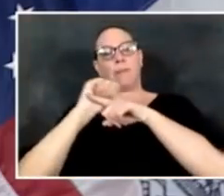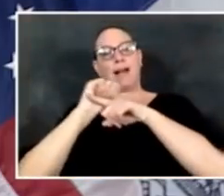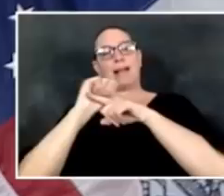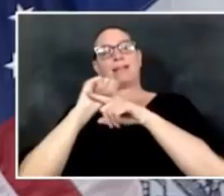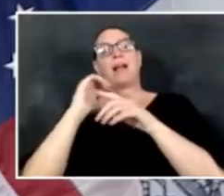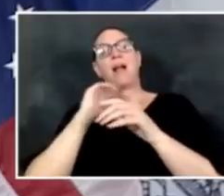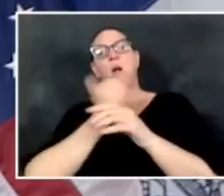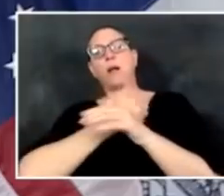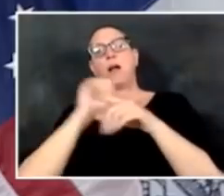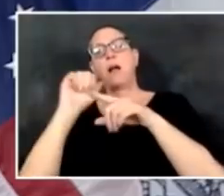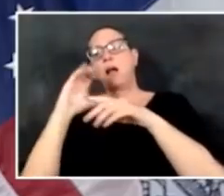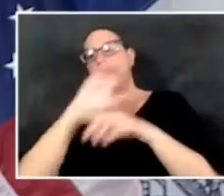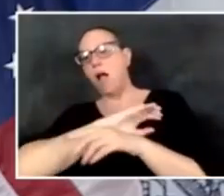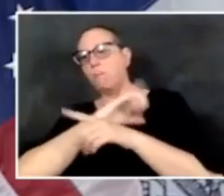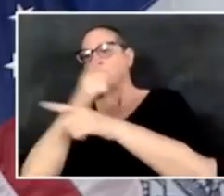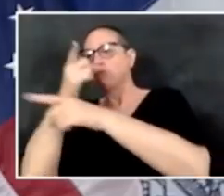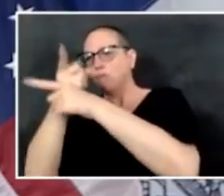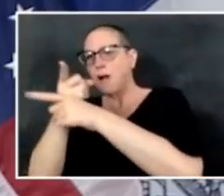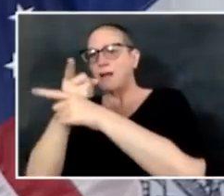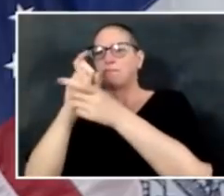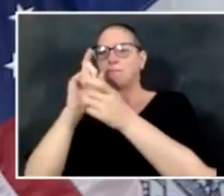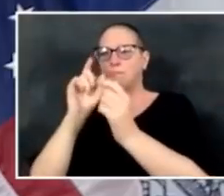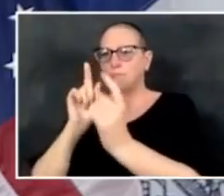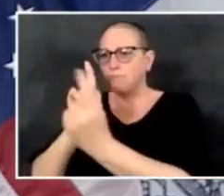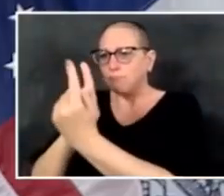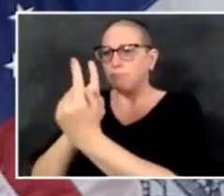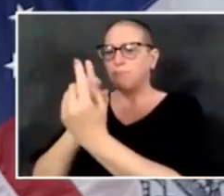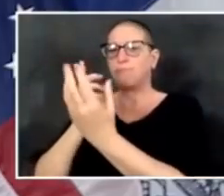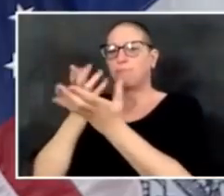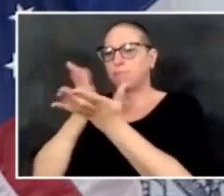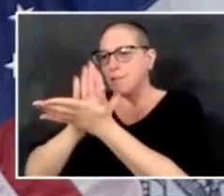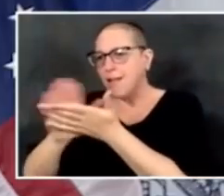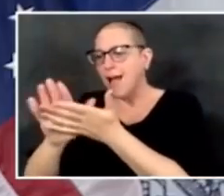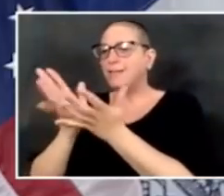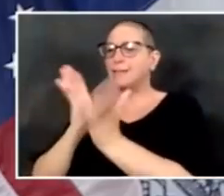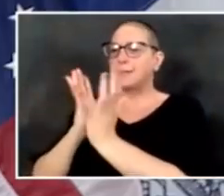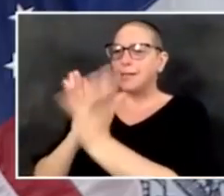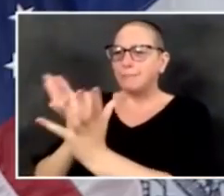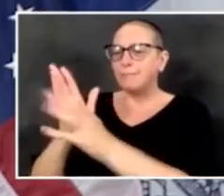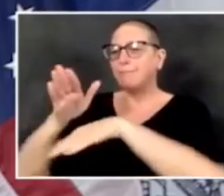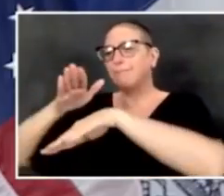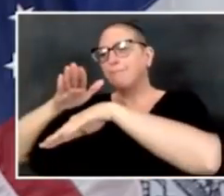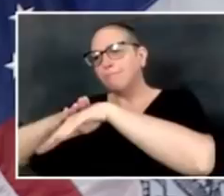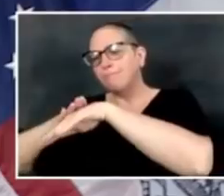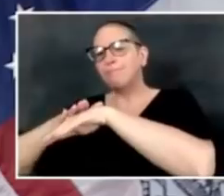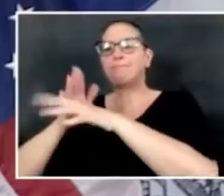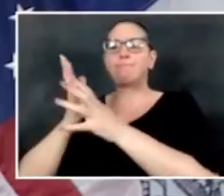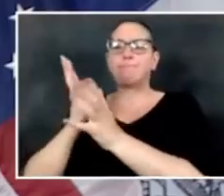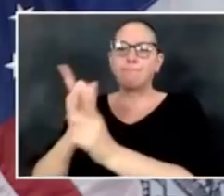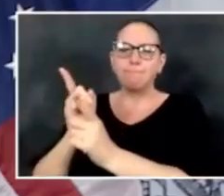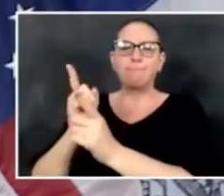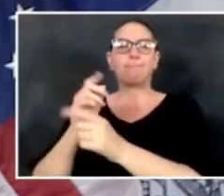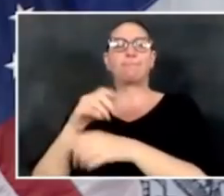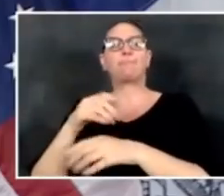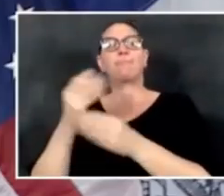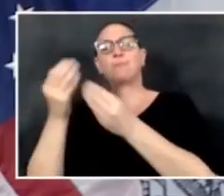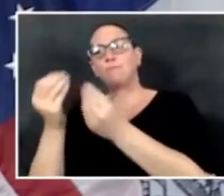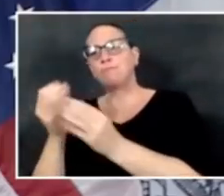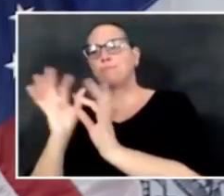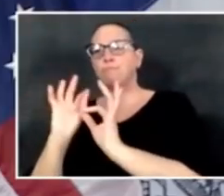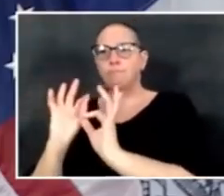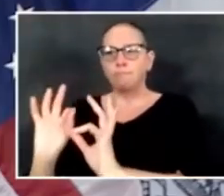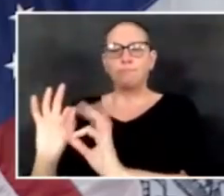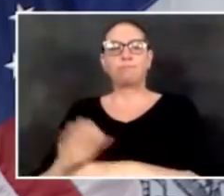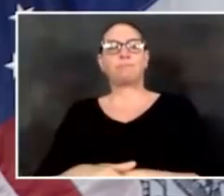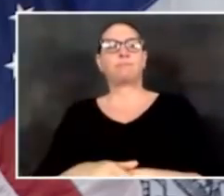ultimately, we don't always receive that compliance. I'll just very briefly tell you what we know about the